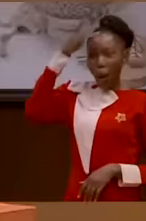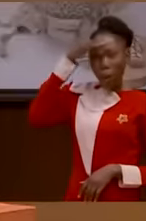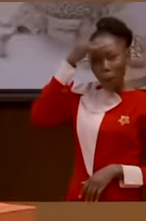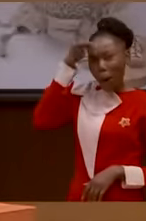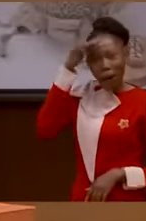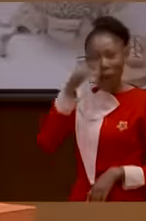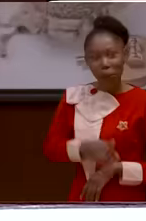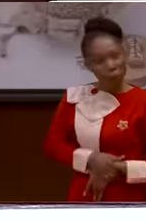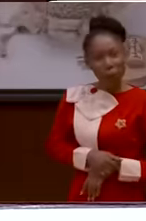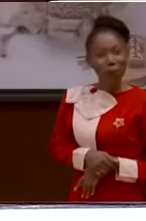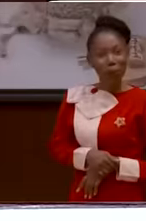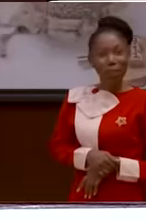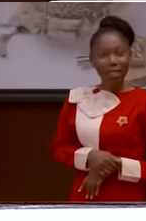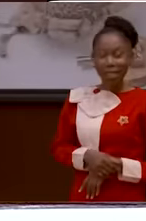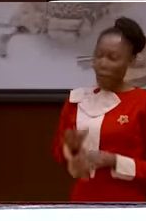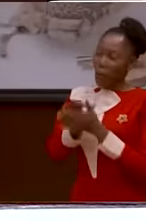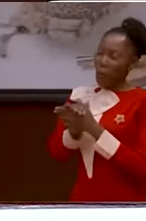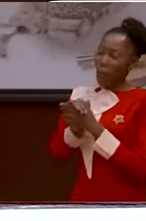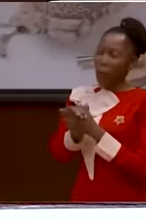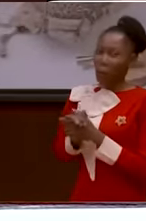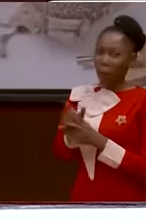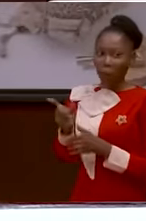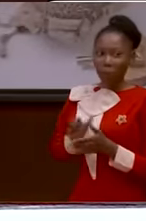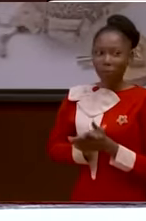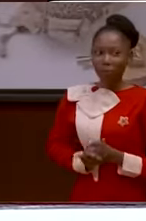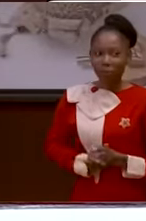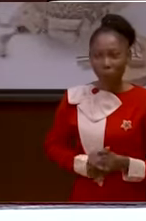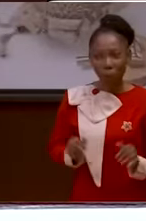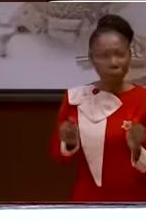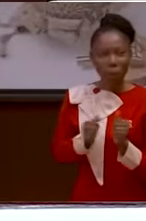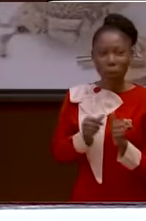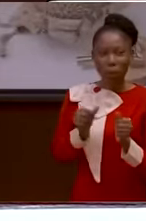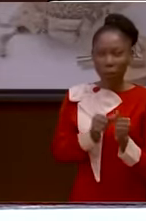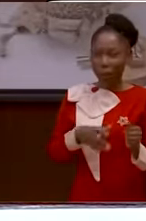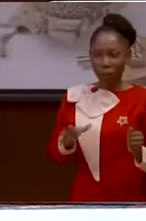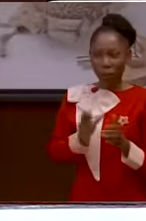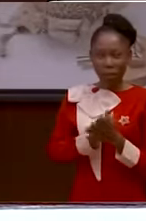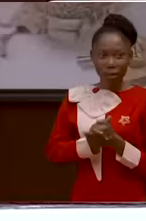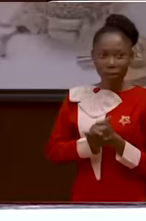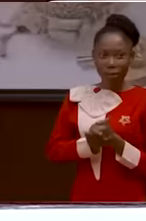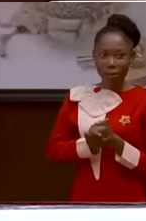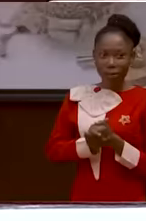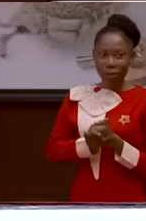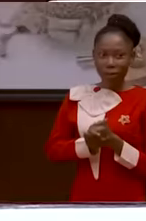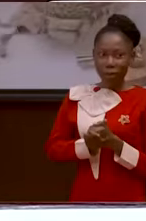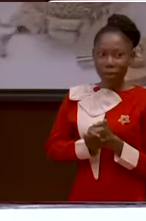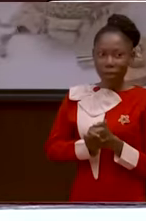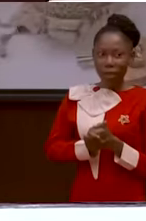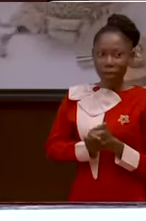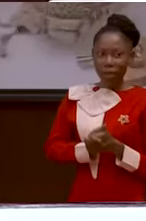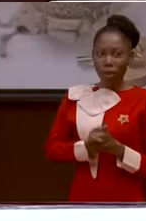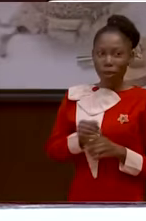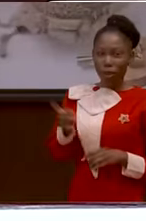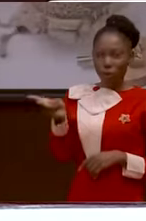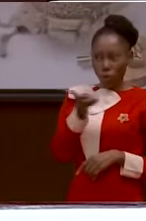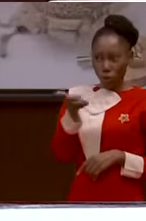Yes, ma'am. I want you to, despite everything, because you are very young, I'm going to refer the two of